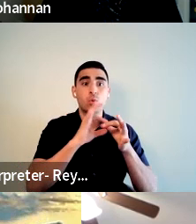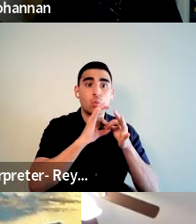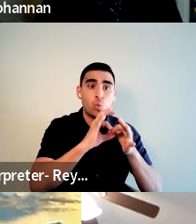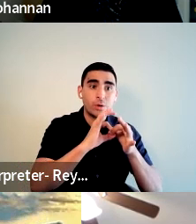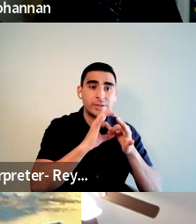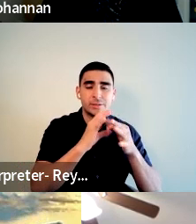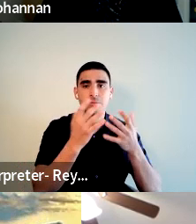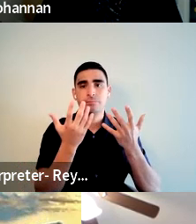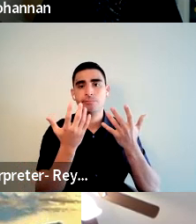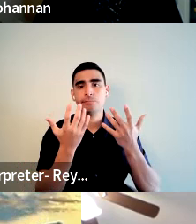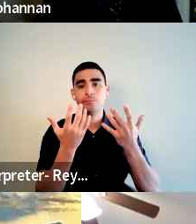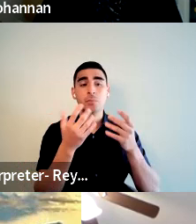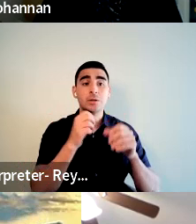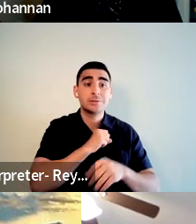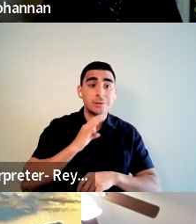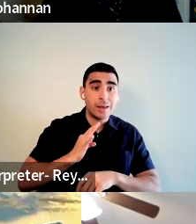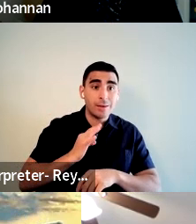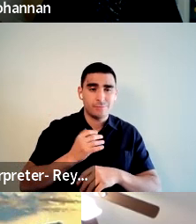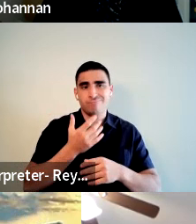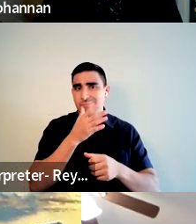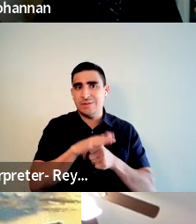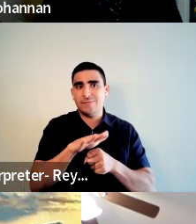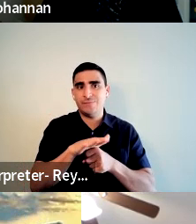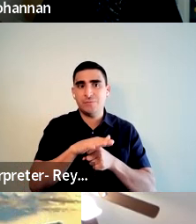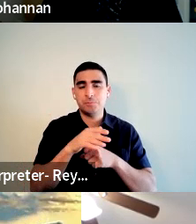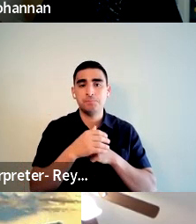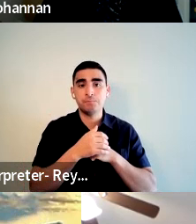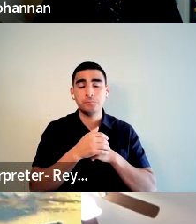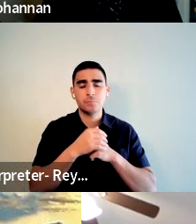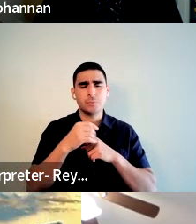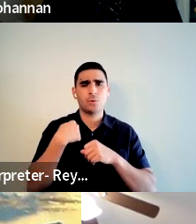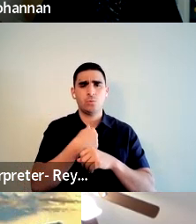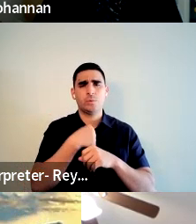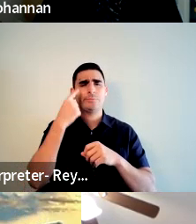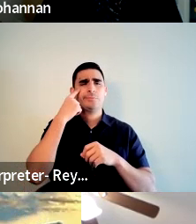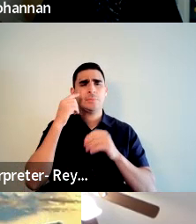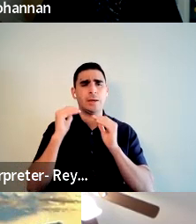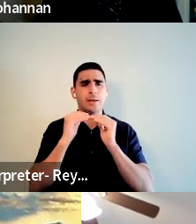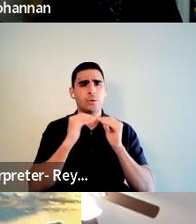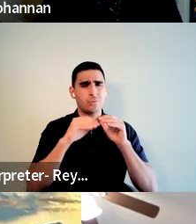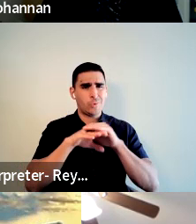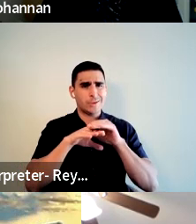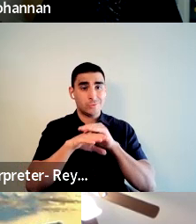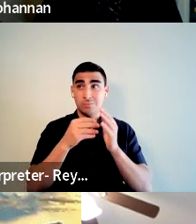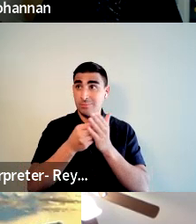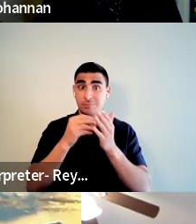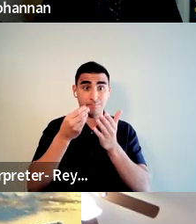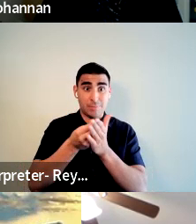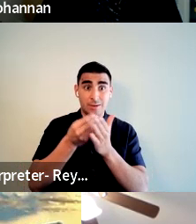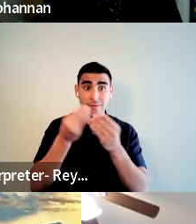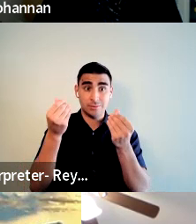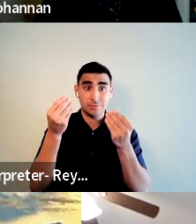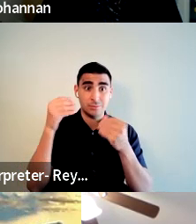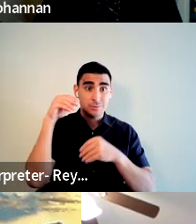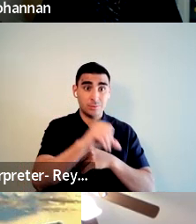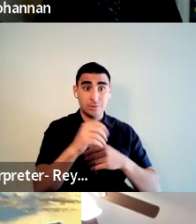And so equitable access to us means not just funding the program, but funding the ability